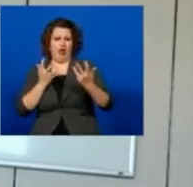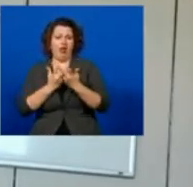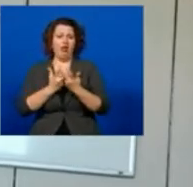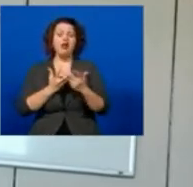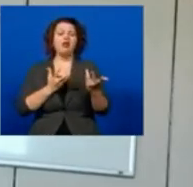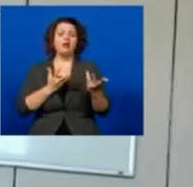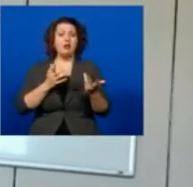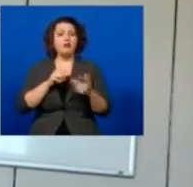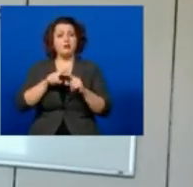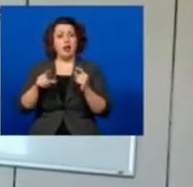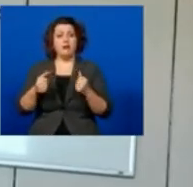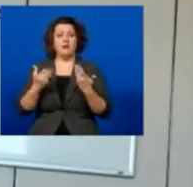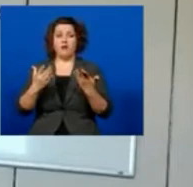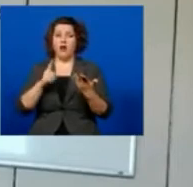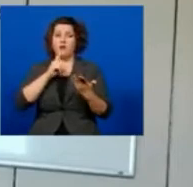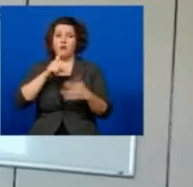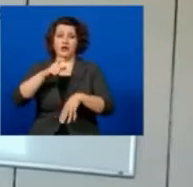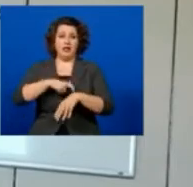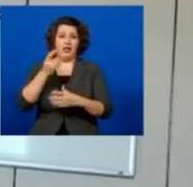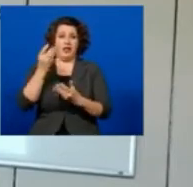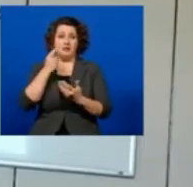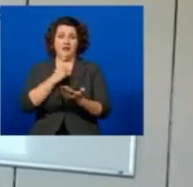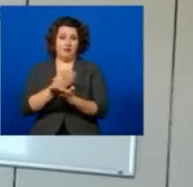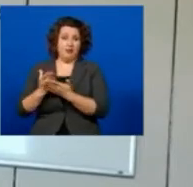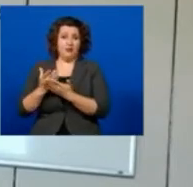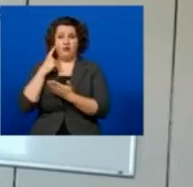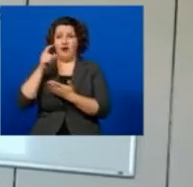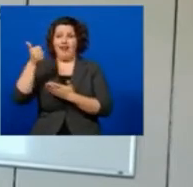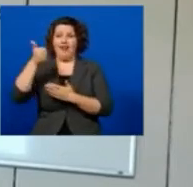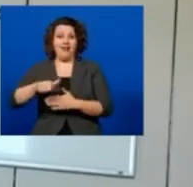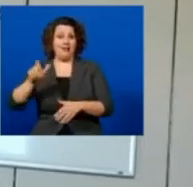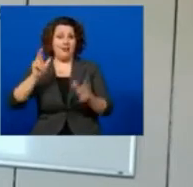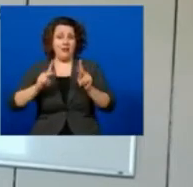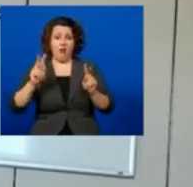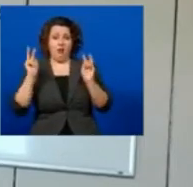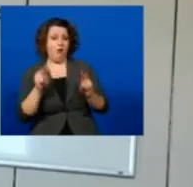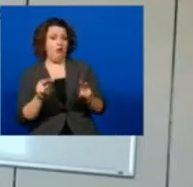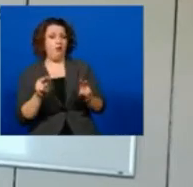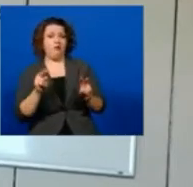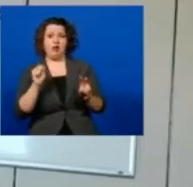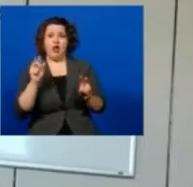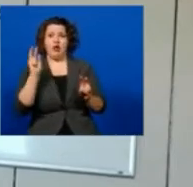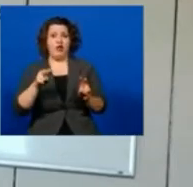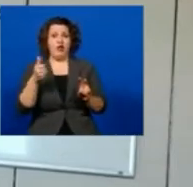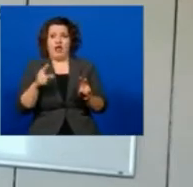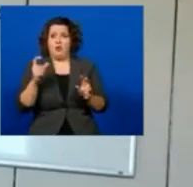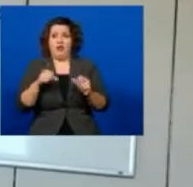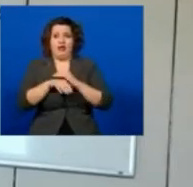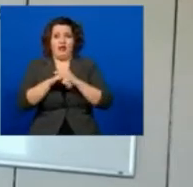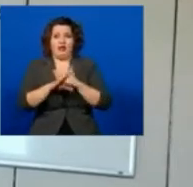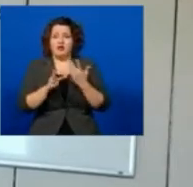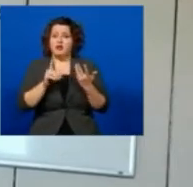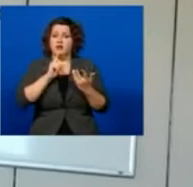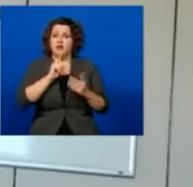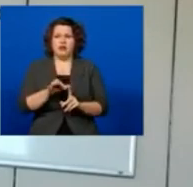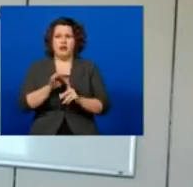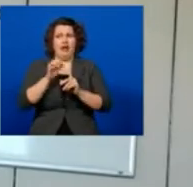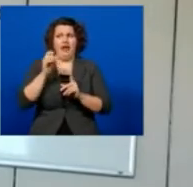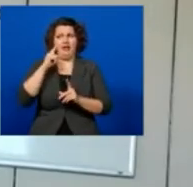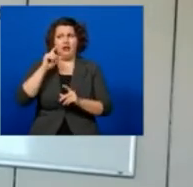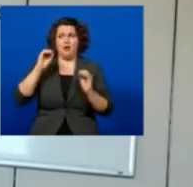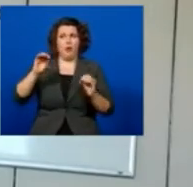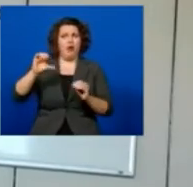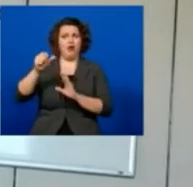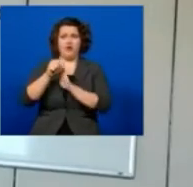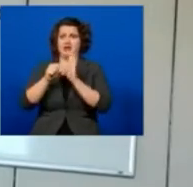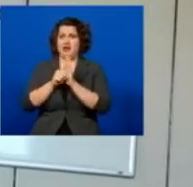real-time data to the public and to anybody who visits our website which I think is unique. I'm not aware of any other state that